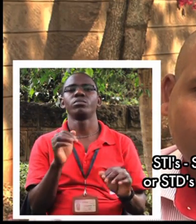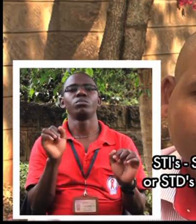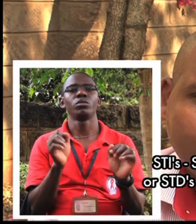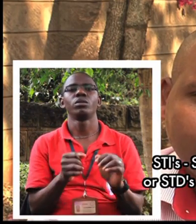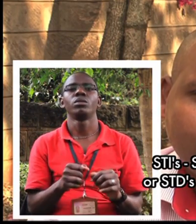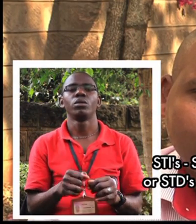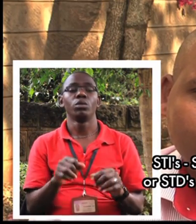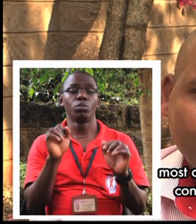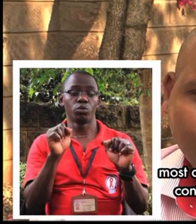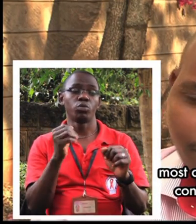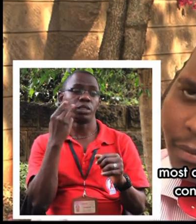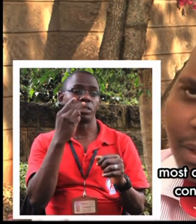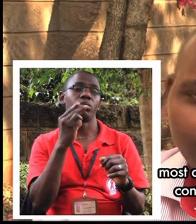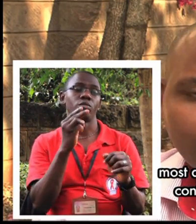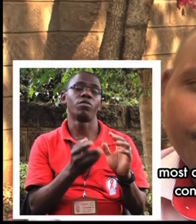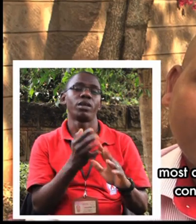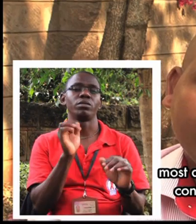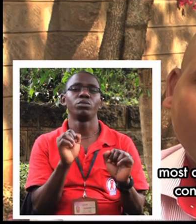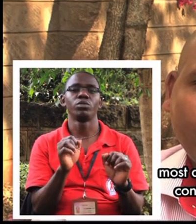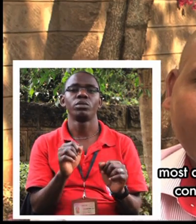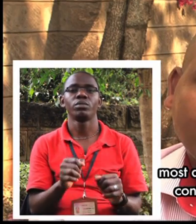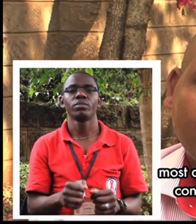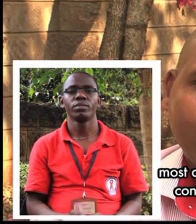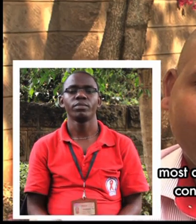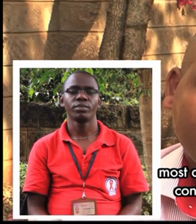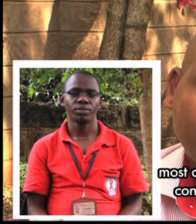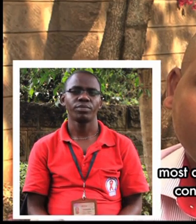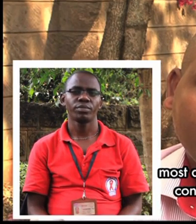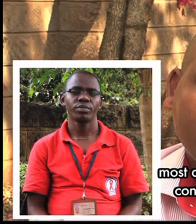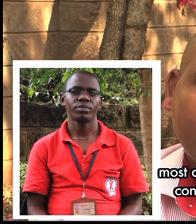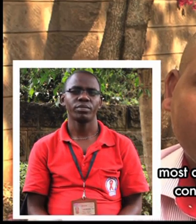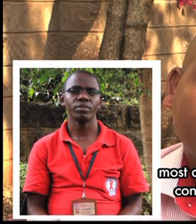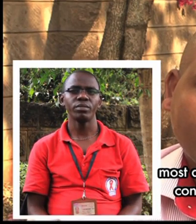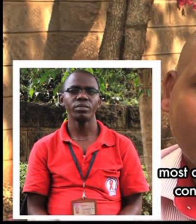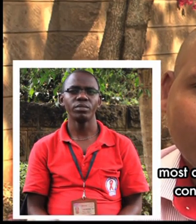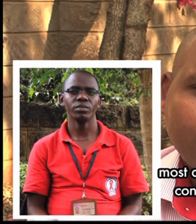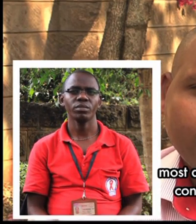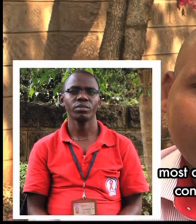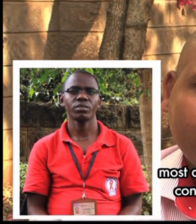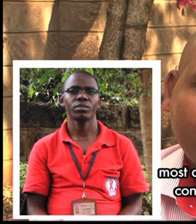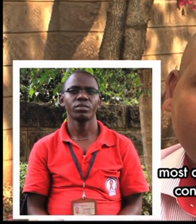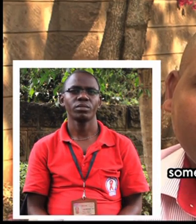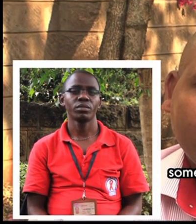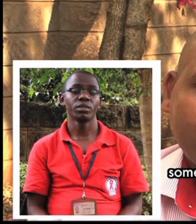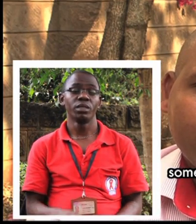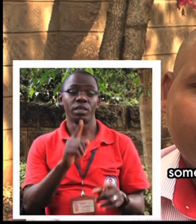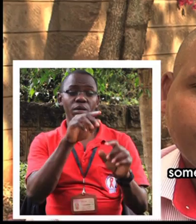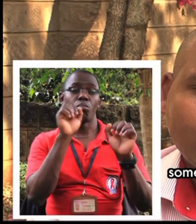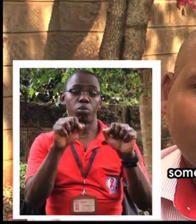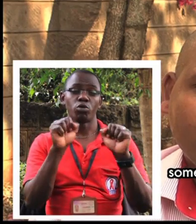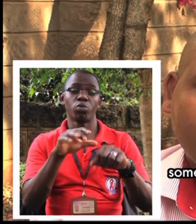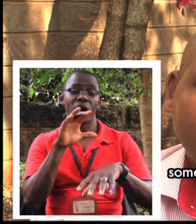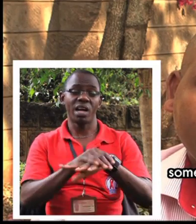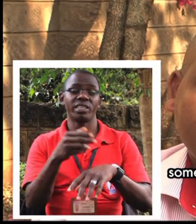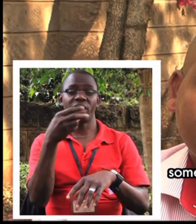sexually transmitted diseases. They are passed from one person to the other through sexual contact, and